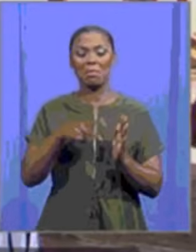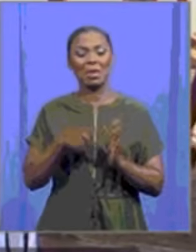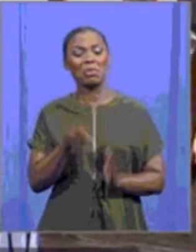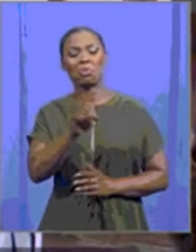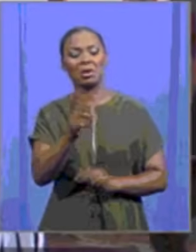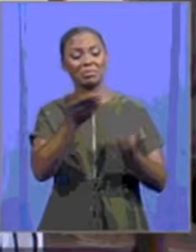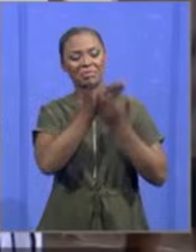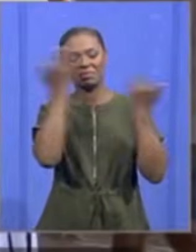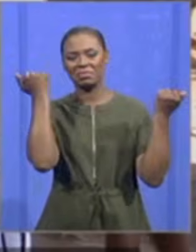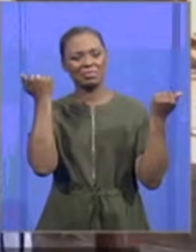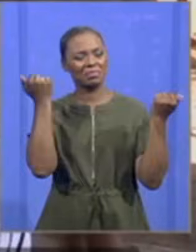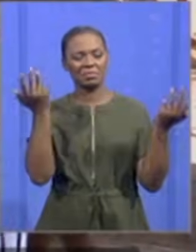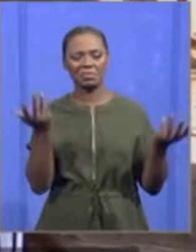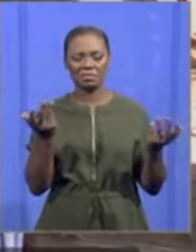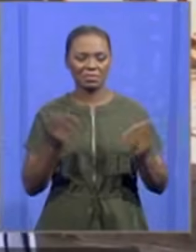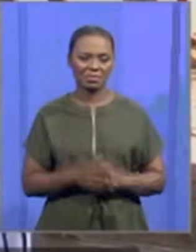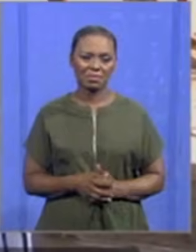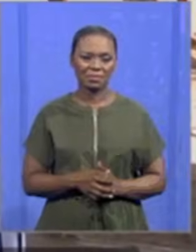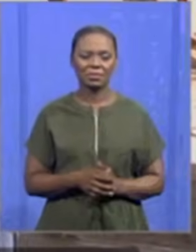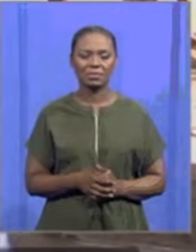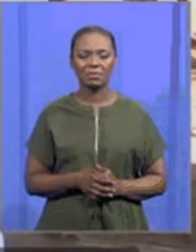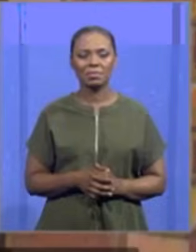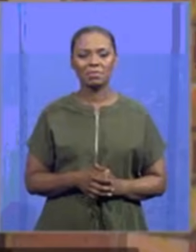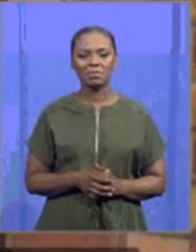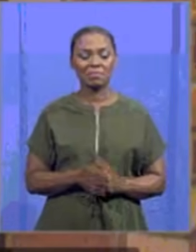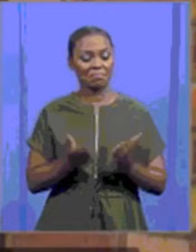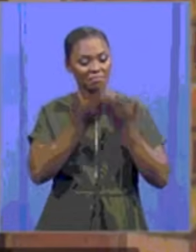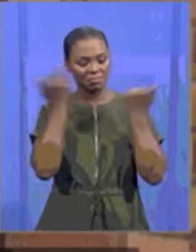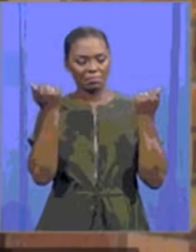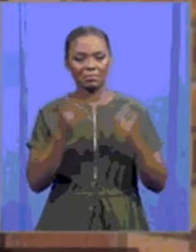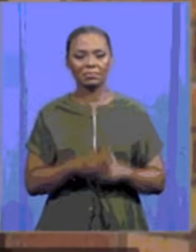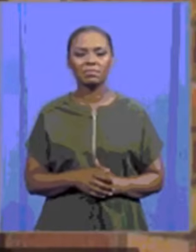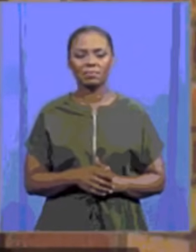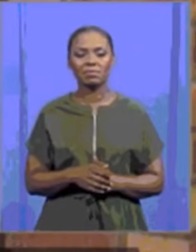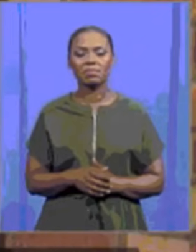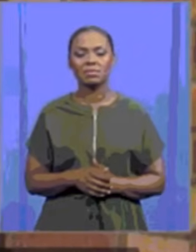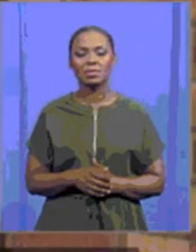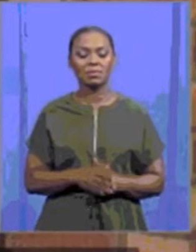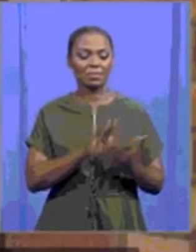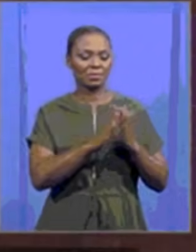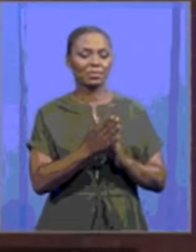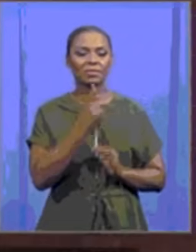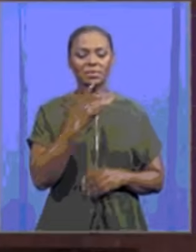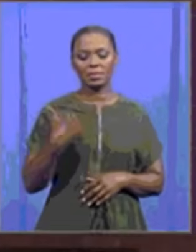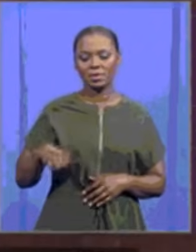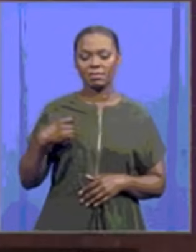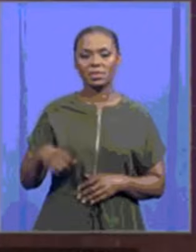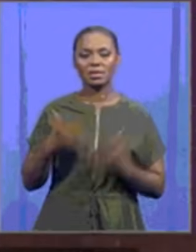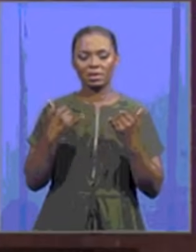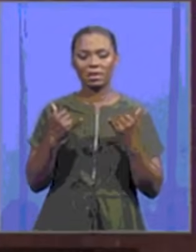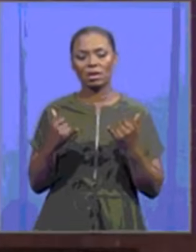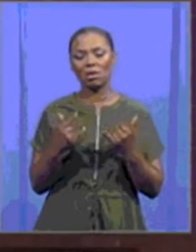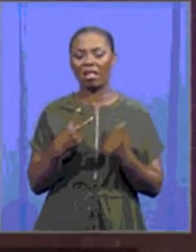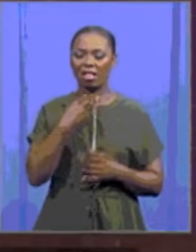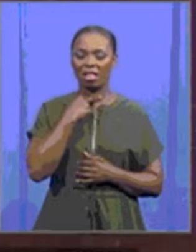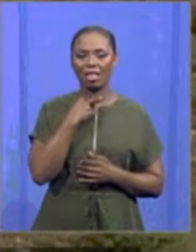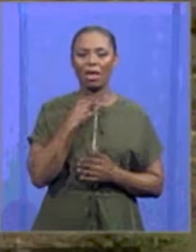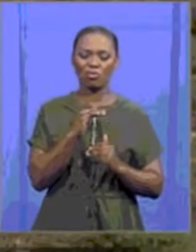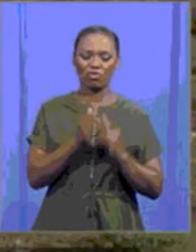gona se seriwang so a re itse. Mokgatlo wa baagi wa re masepala o reteletswe ke go sireletsa thoto eno ya